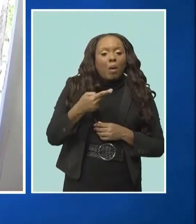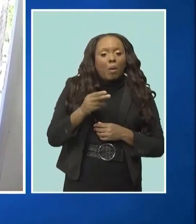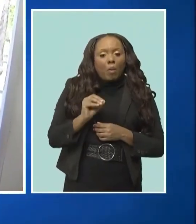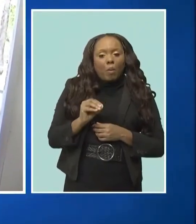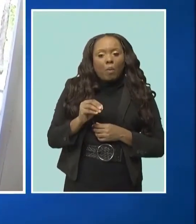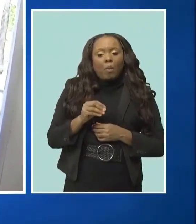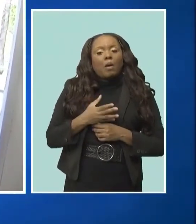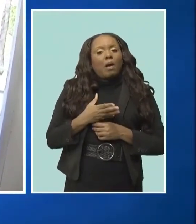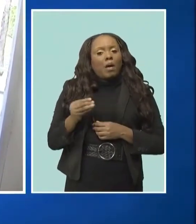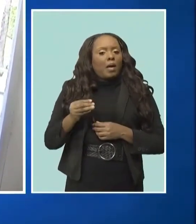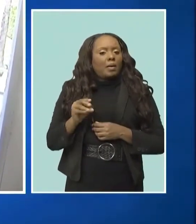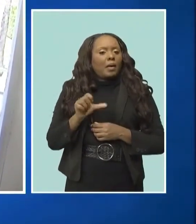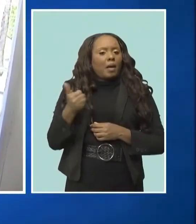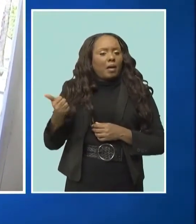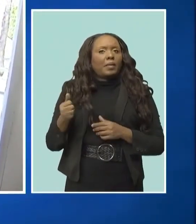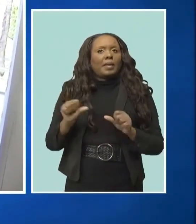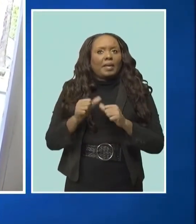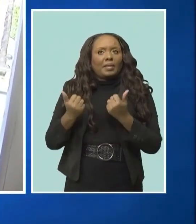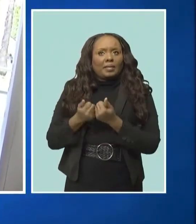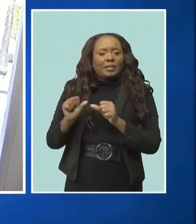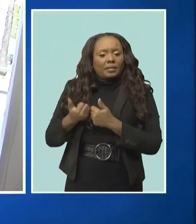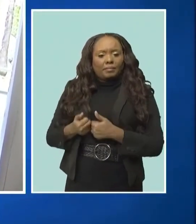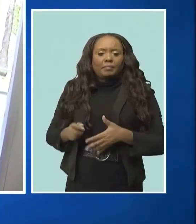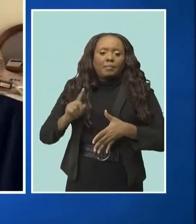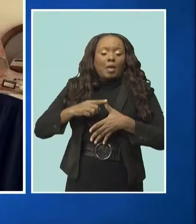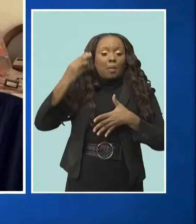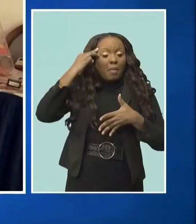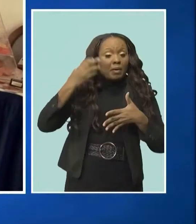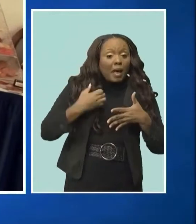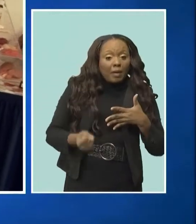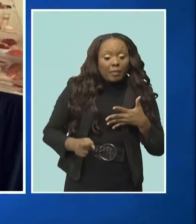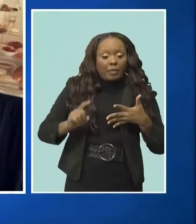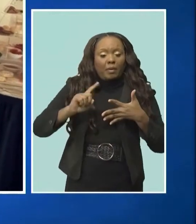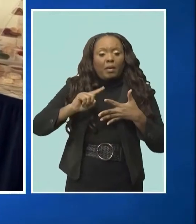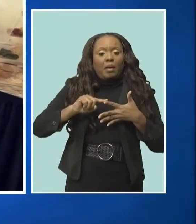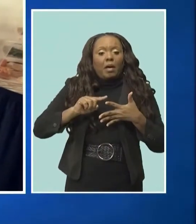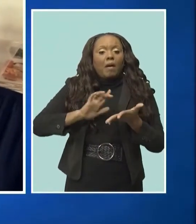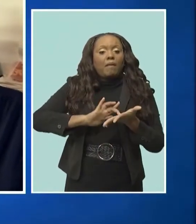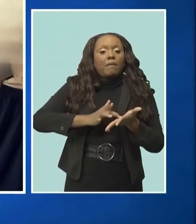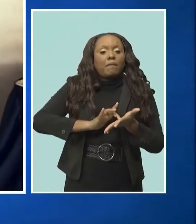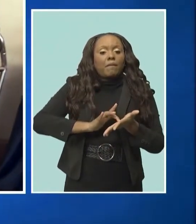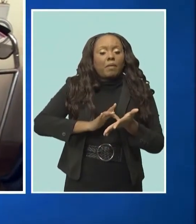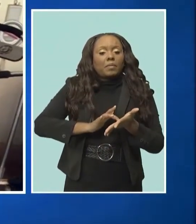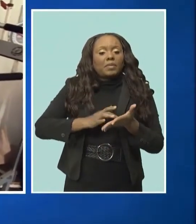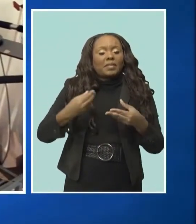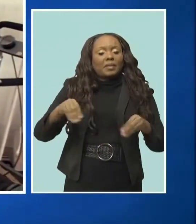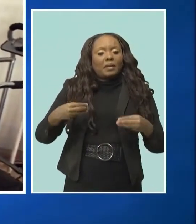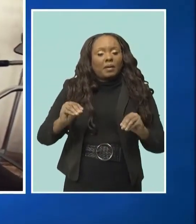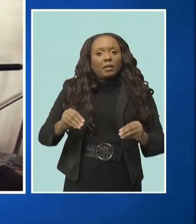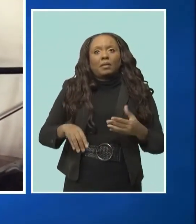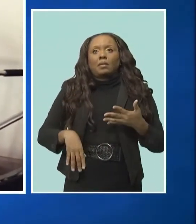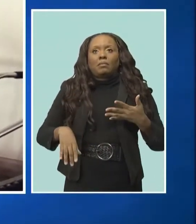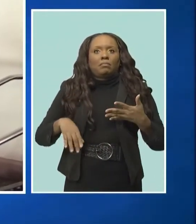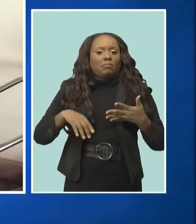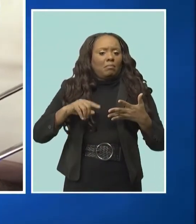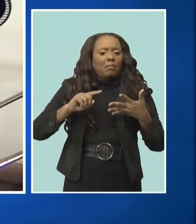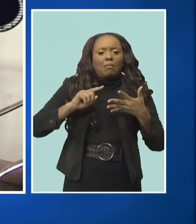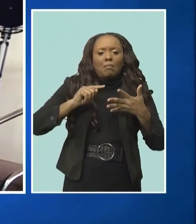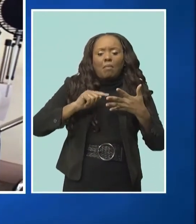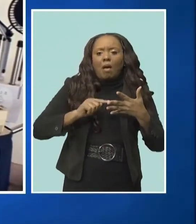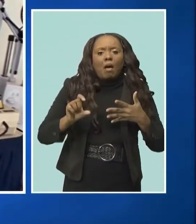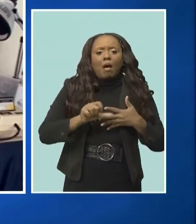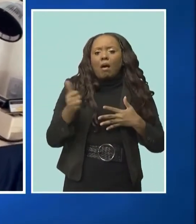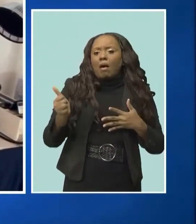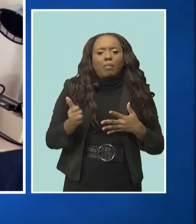at nursing over the years, pharmacy, mental health treatments, and a few other areas working together to deliver patient care. Dr.